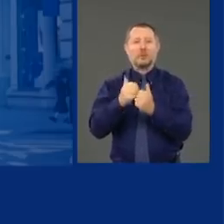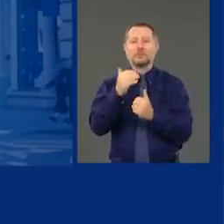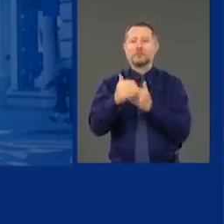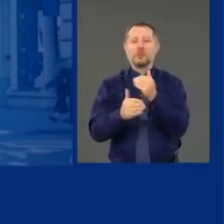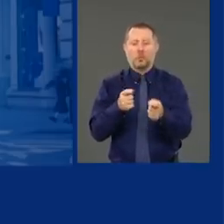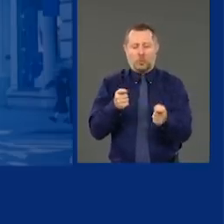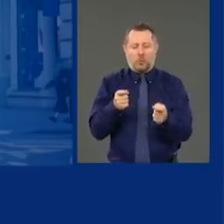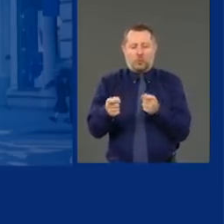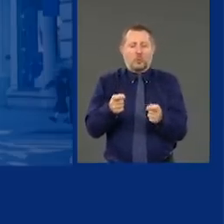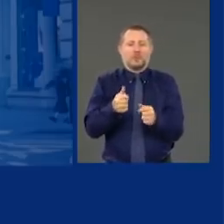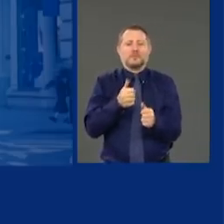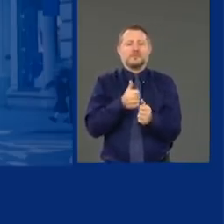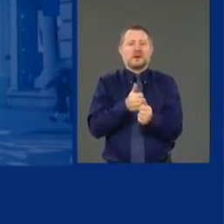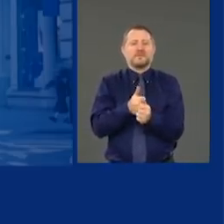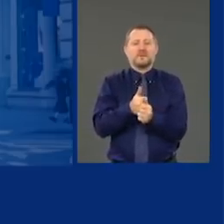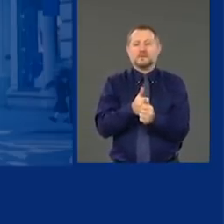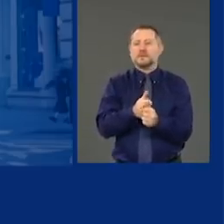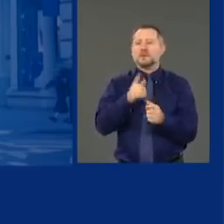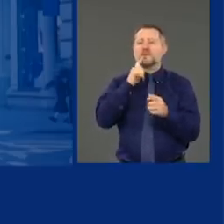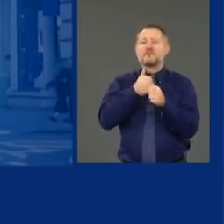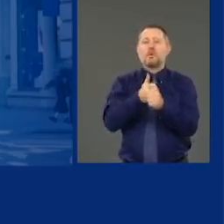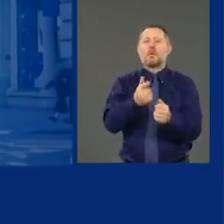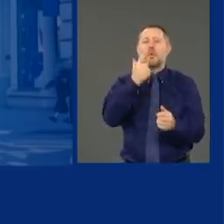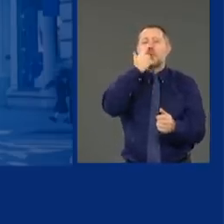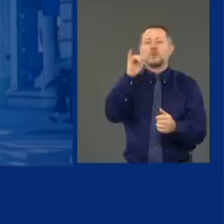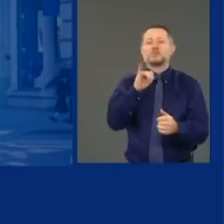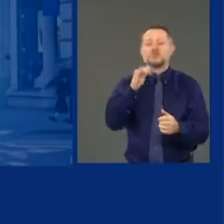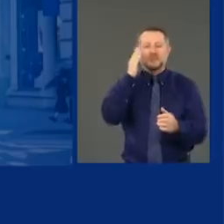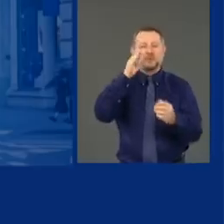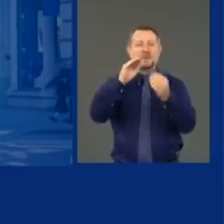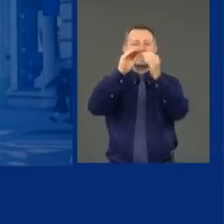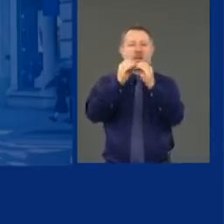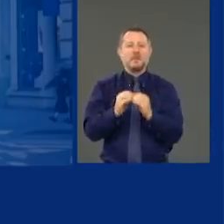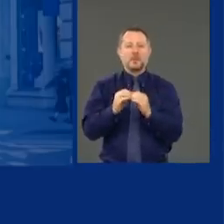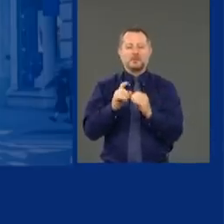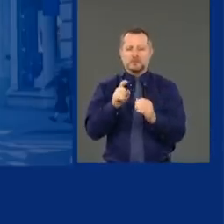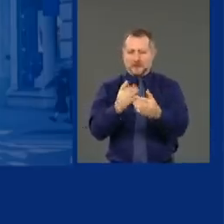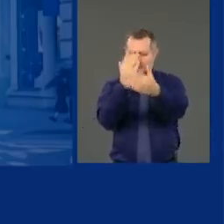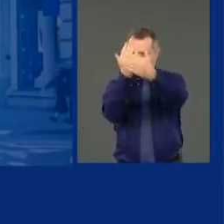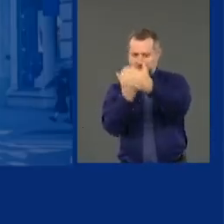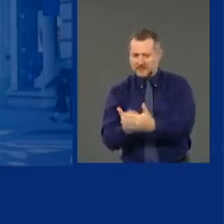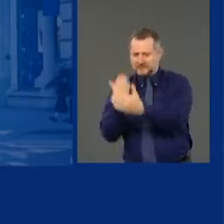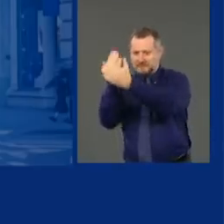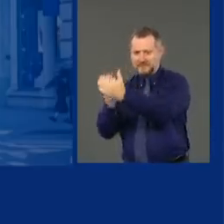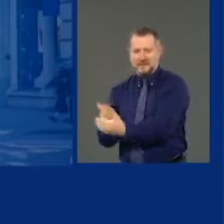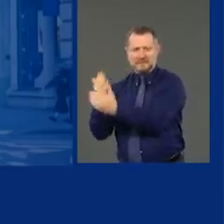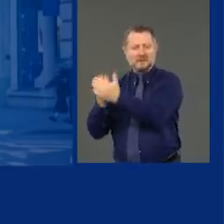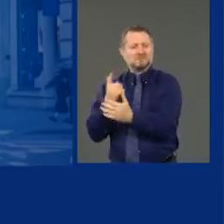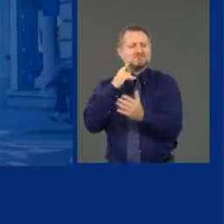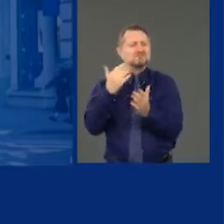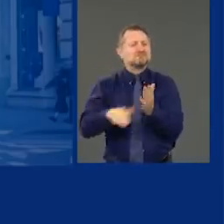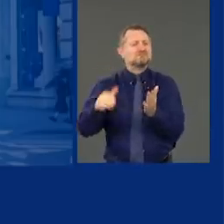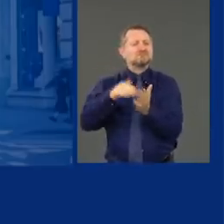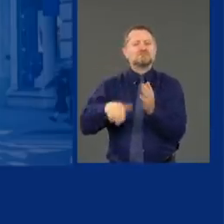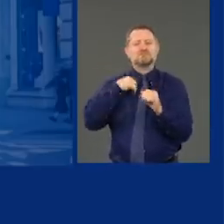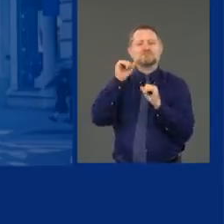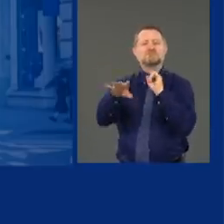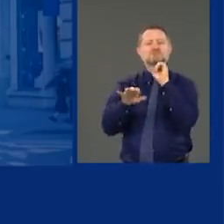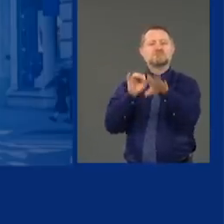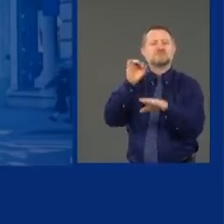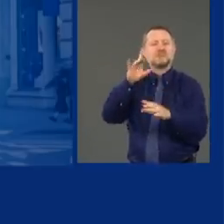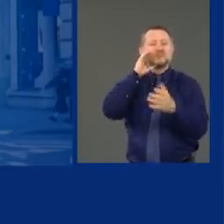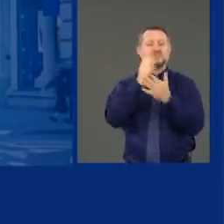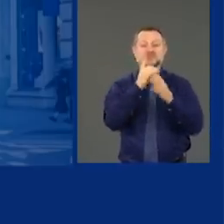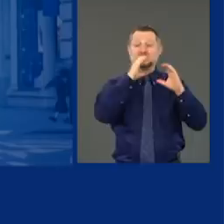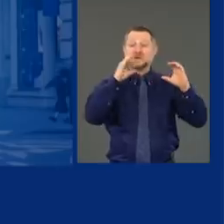based on the metrics that we have seen. We said this from day one. We then did this graphic that people mocked me